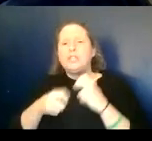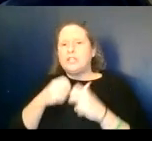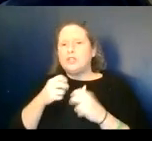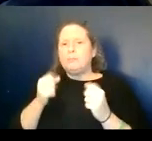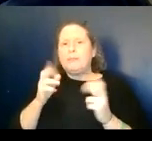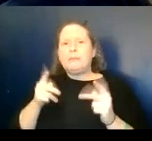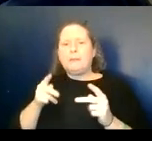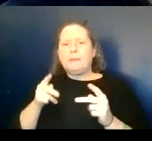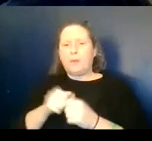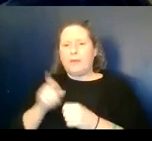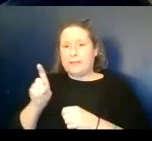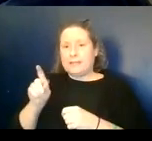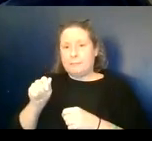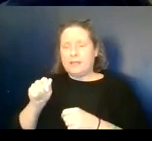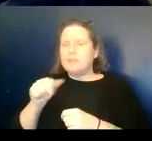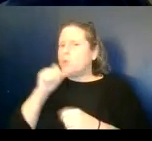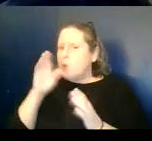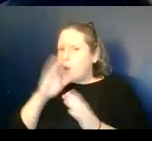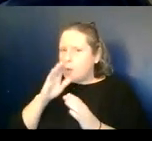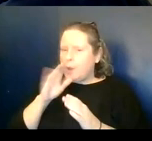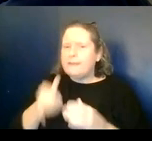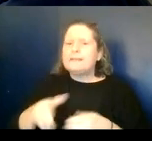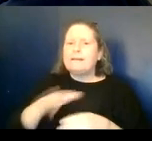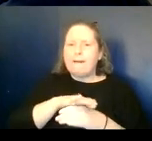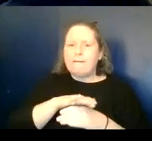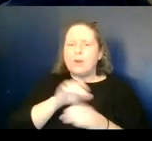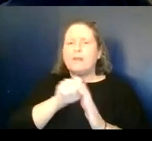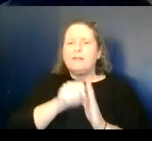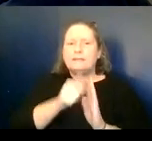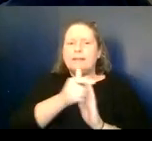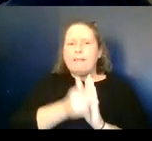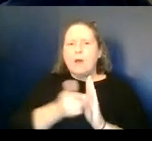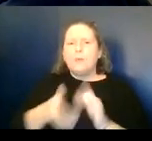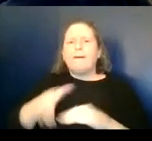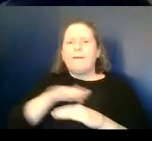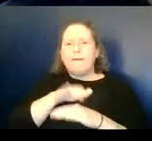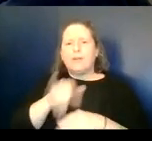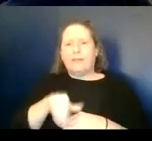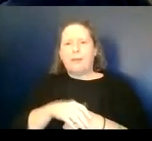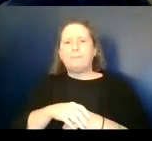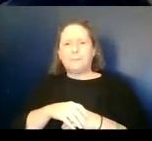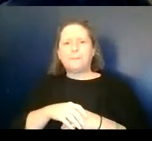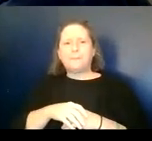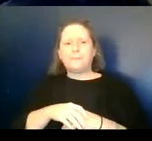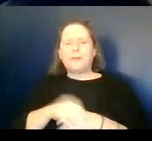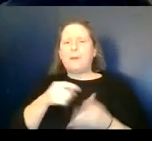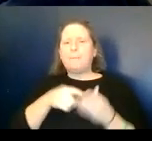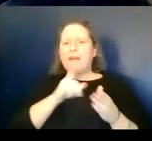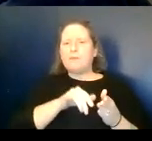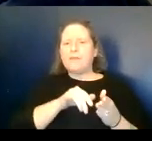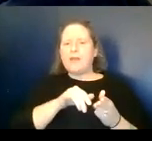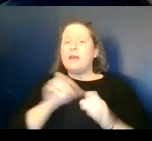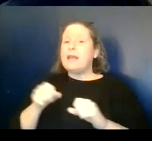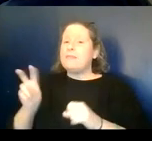disabilities. So, again, this is something that's going to help with that. Can victims say no to evidence collection at the